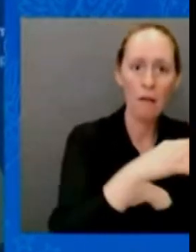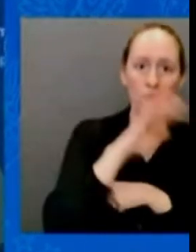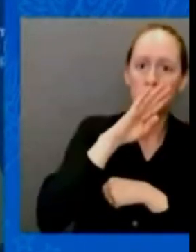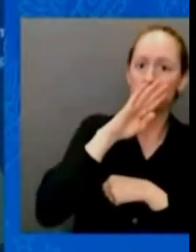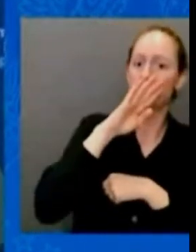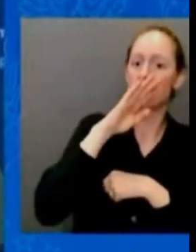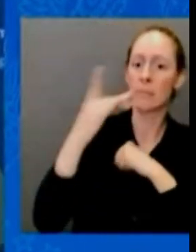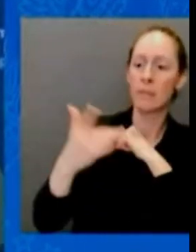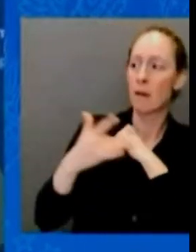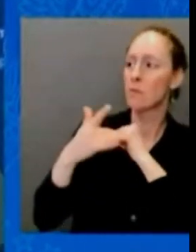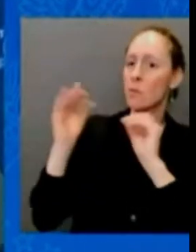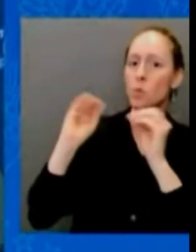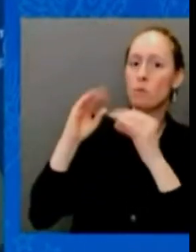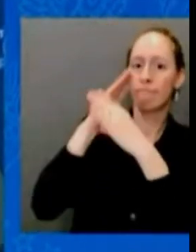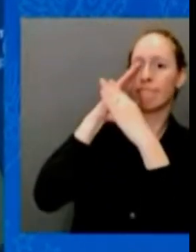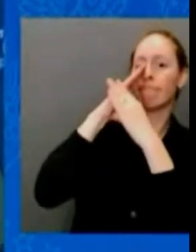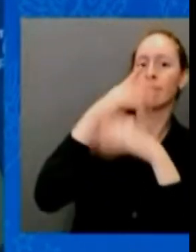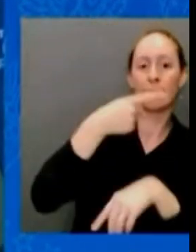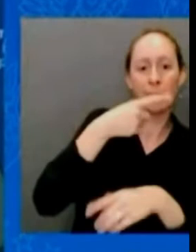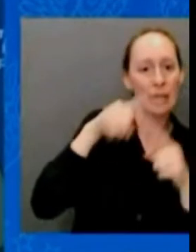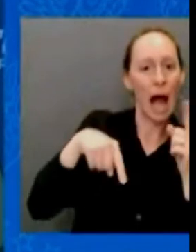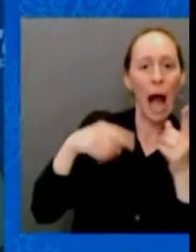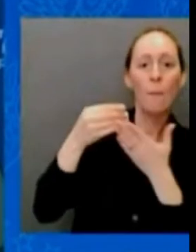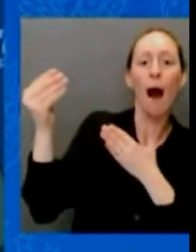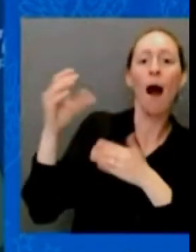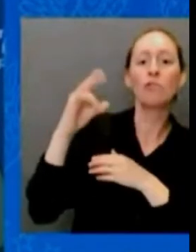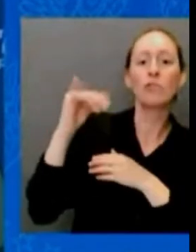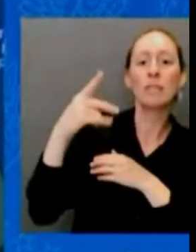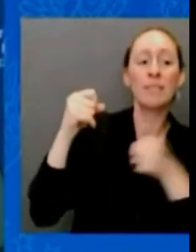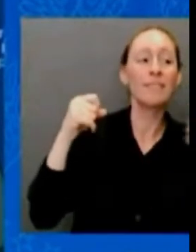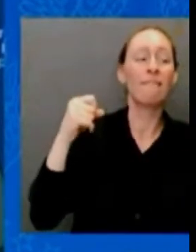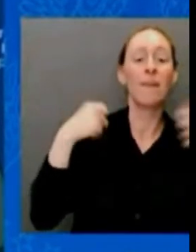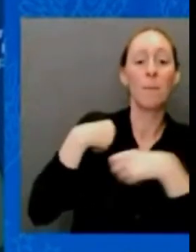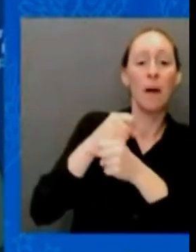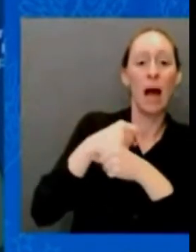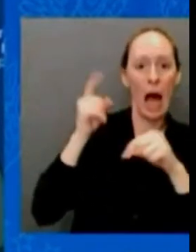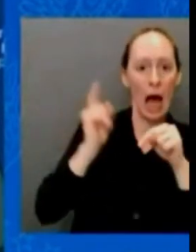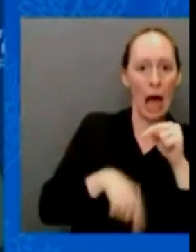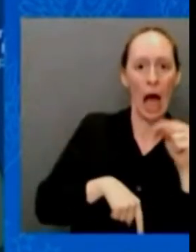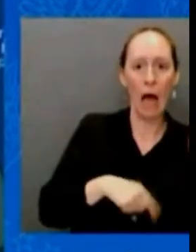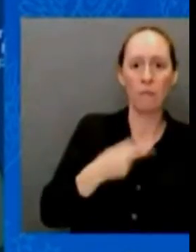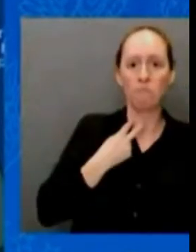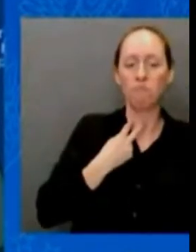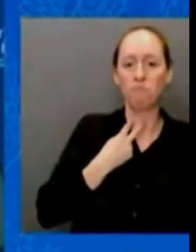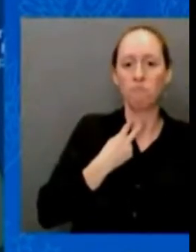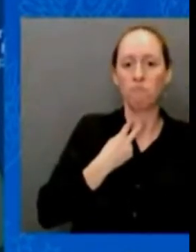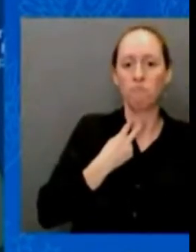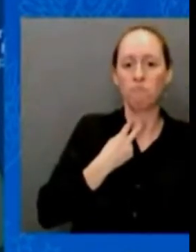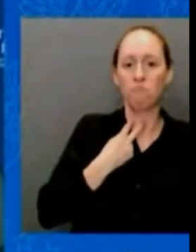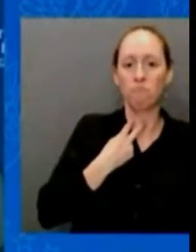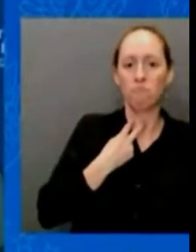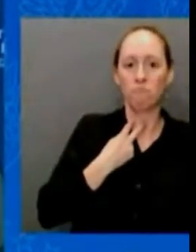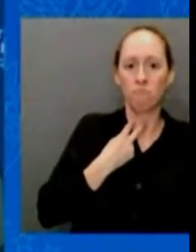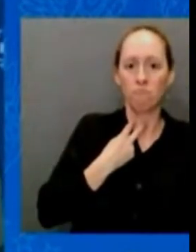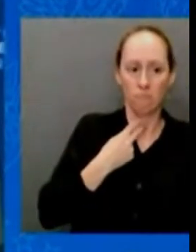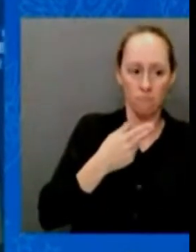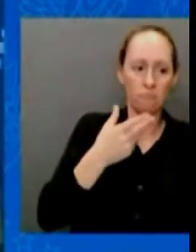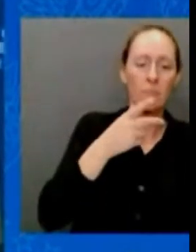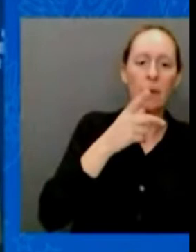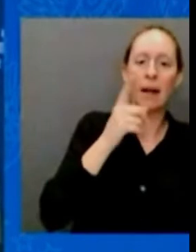Ukraine as well. Not a joke. It makes a big difference. These things matter. They matter a great